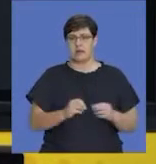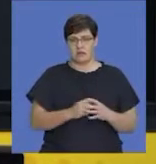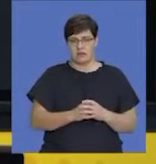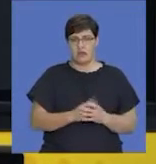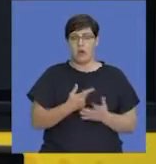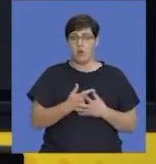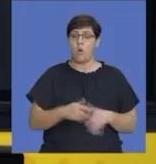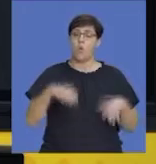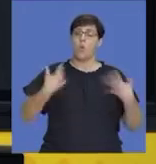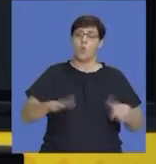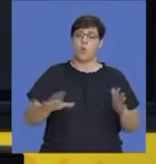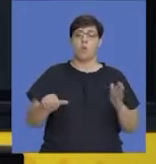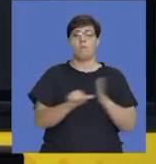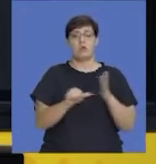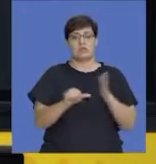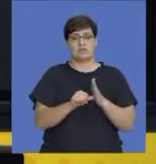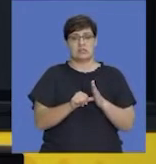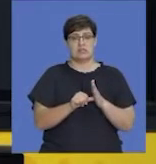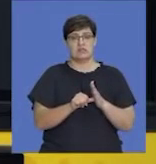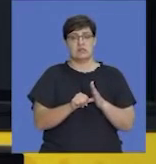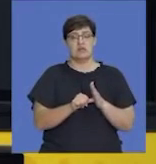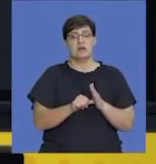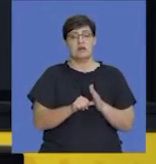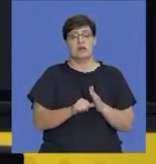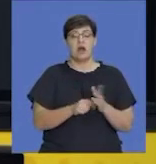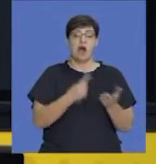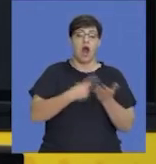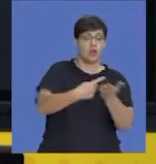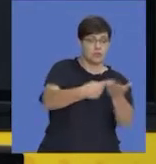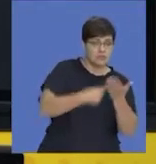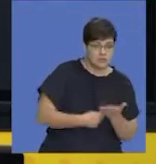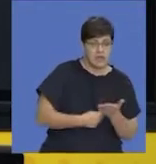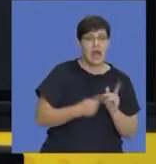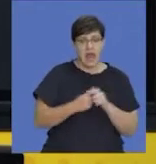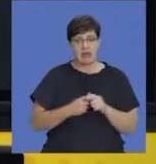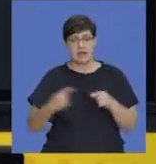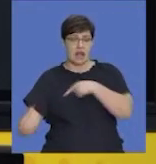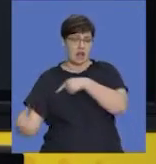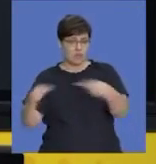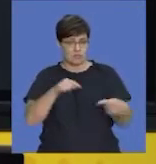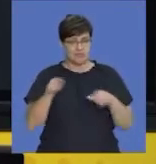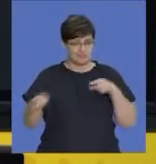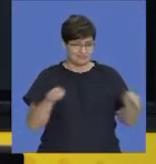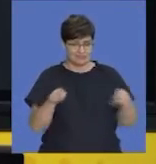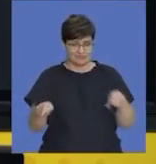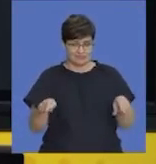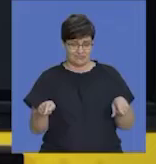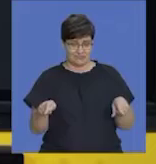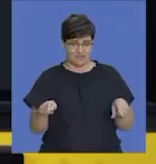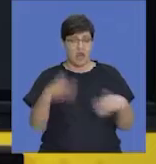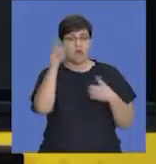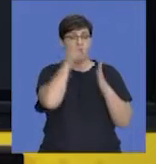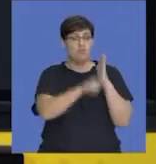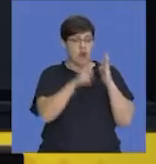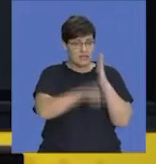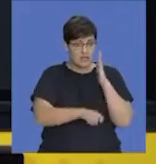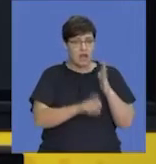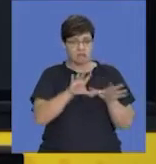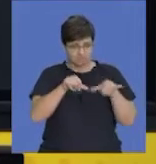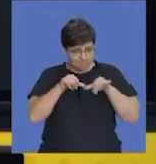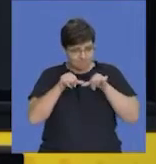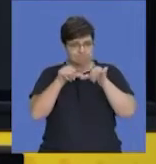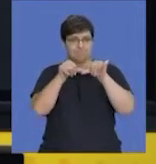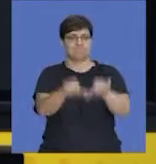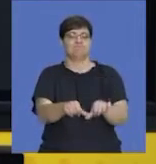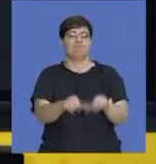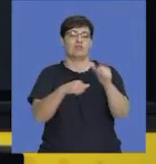important that we understand the difference between an argumentative and a discursive essay, and when we are writing, that we maintain the structure of